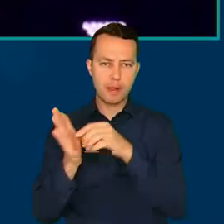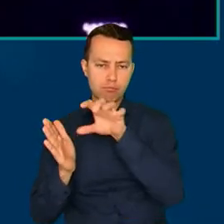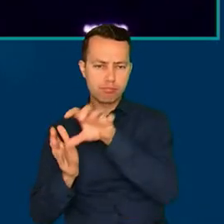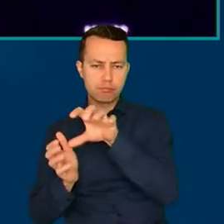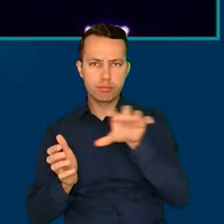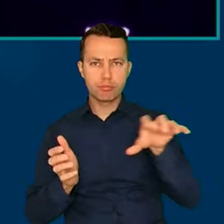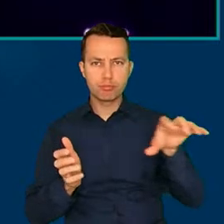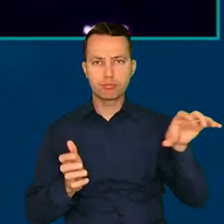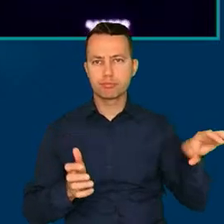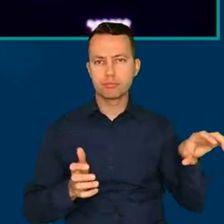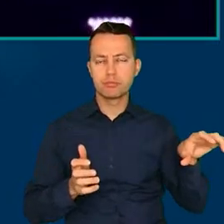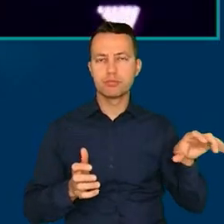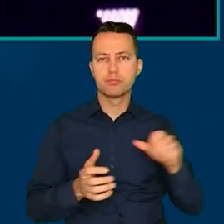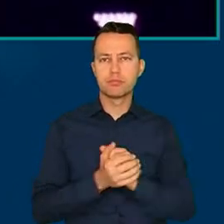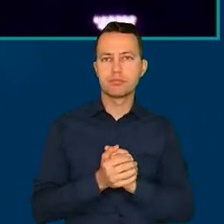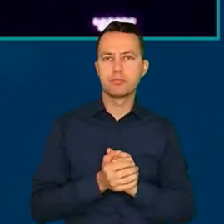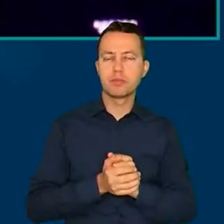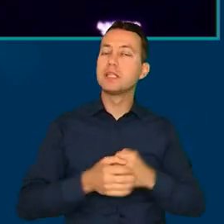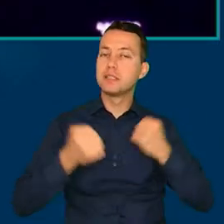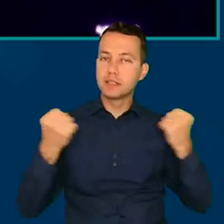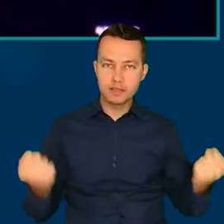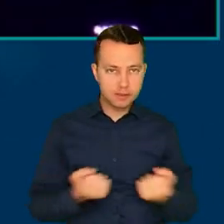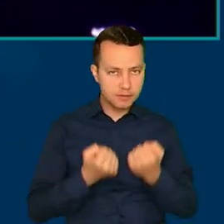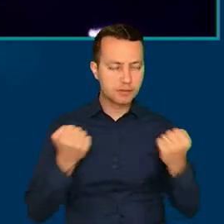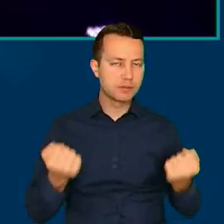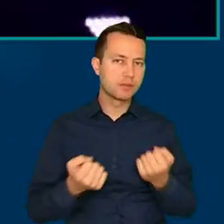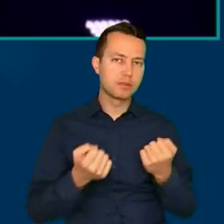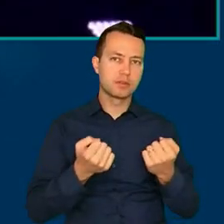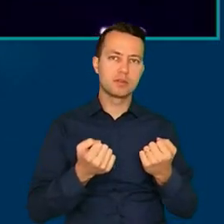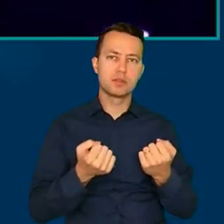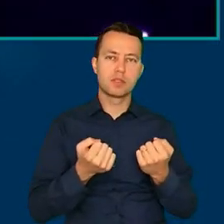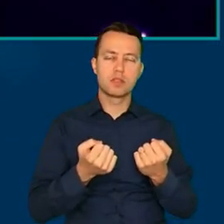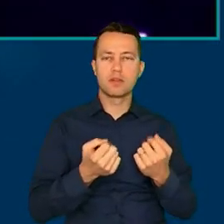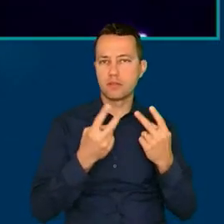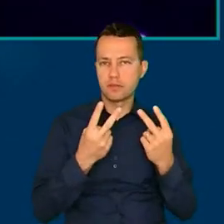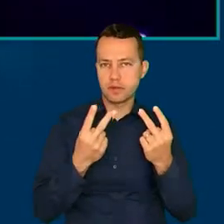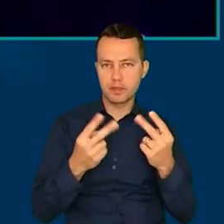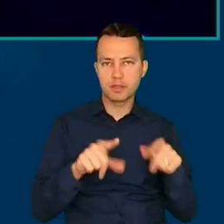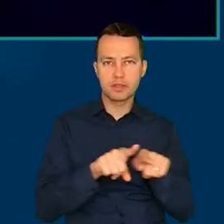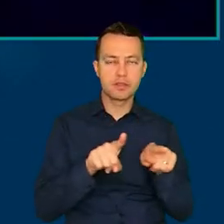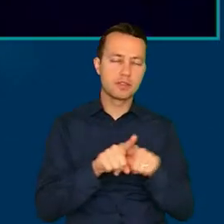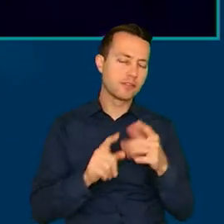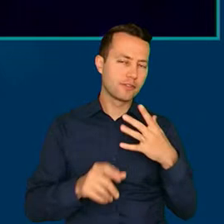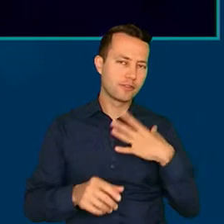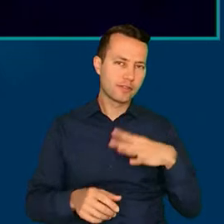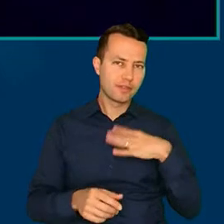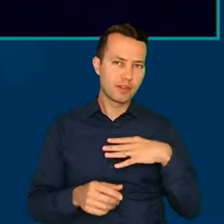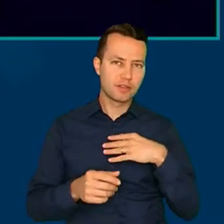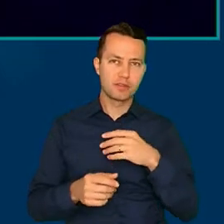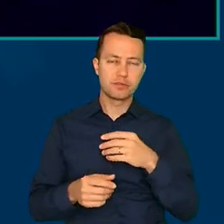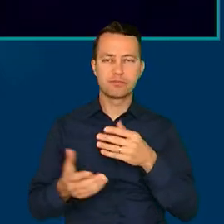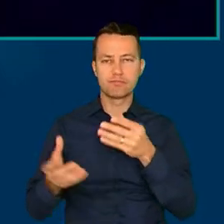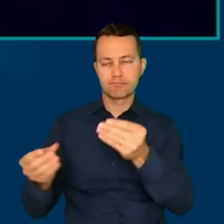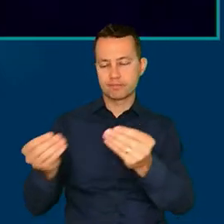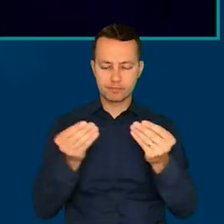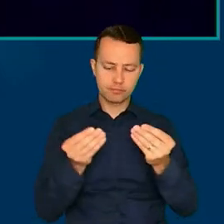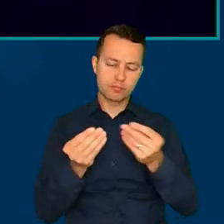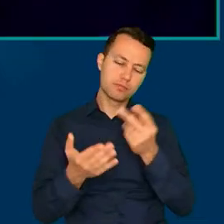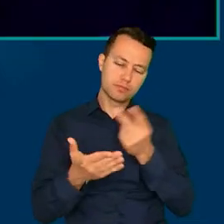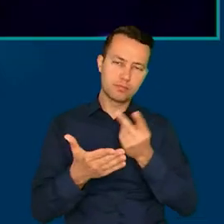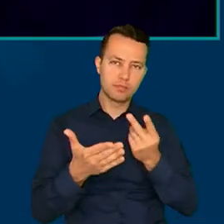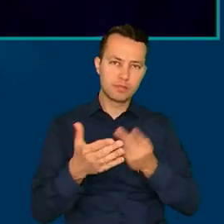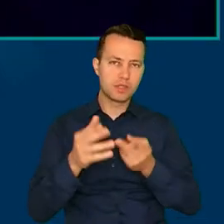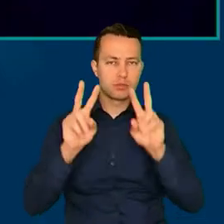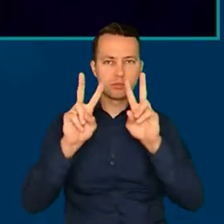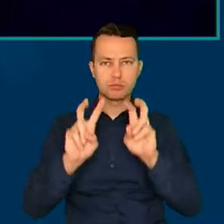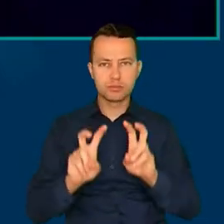or maybe distributed around the cycle of due diligence. So there is a ready repertory, and the tools